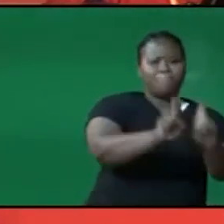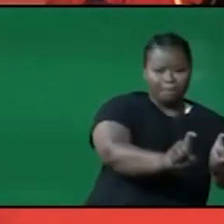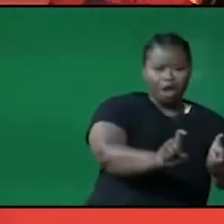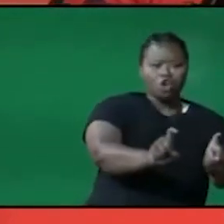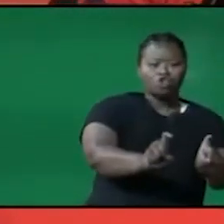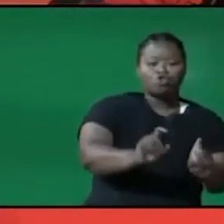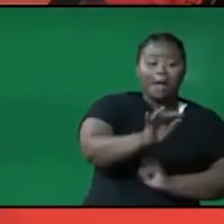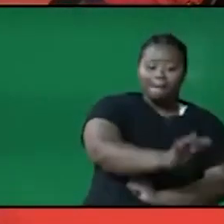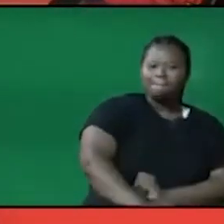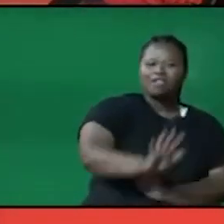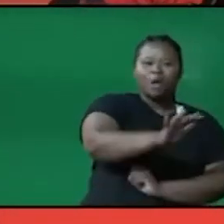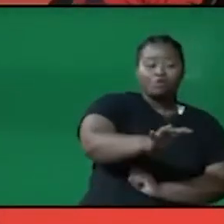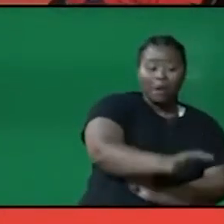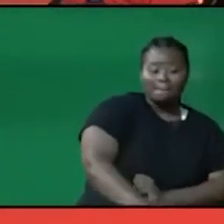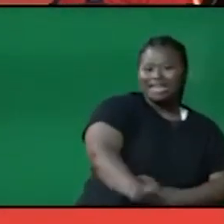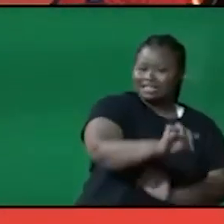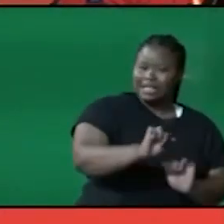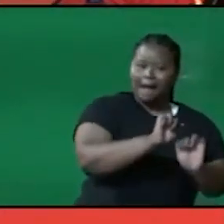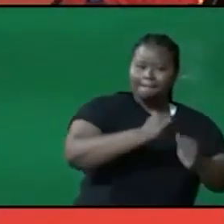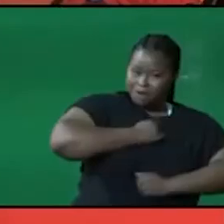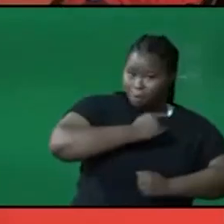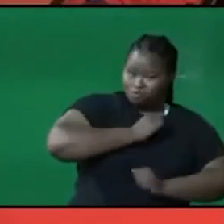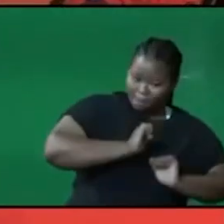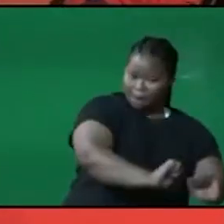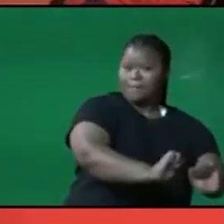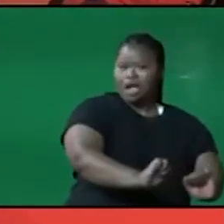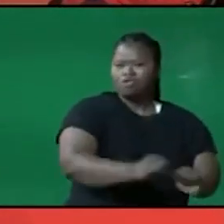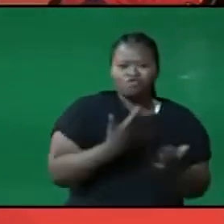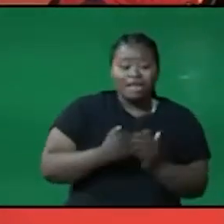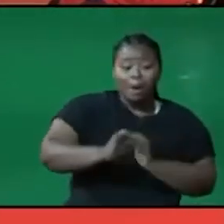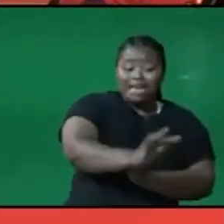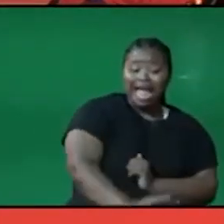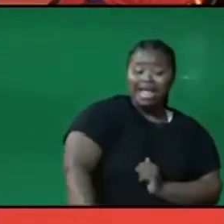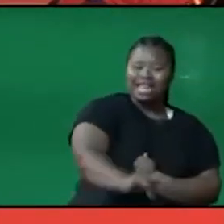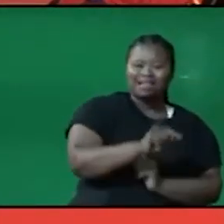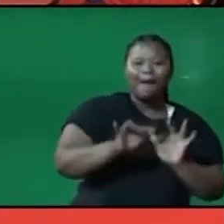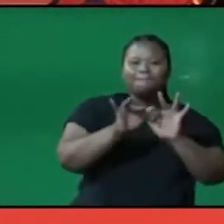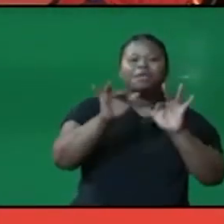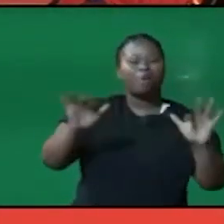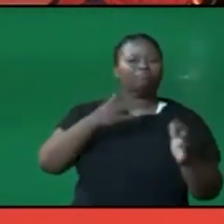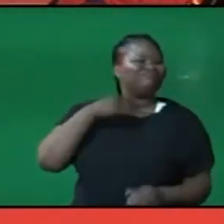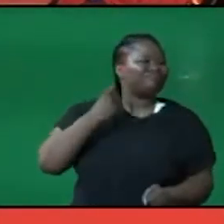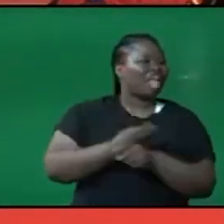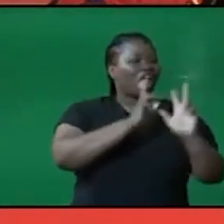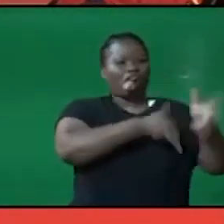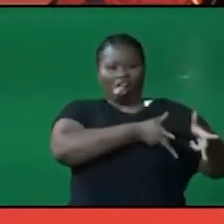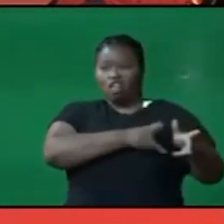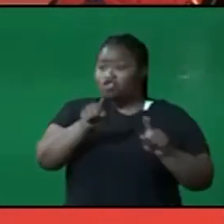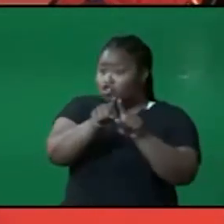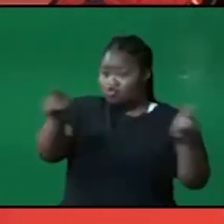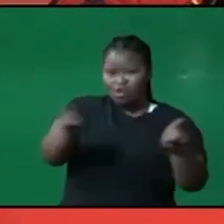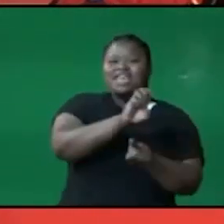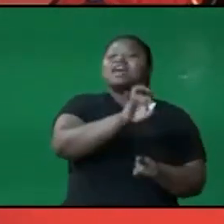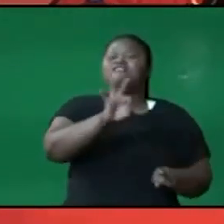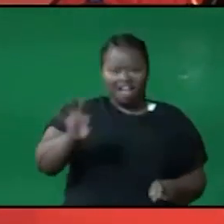the dejected masses of our people, to go into the areas where our people are forgotten. It is you, the